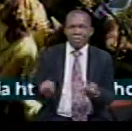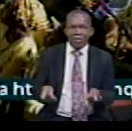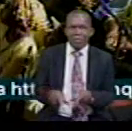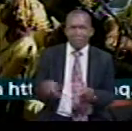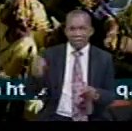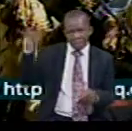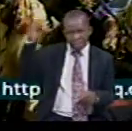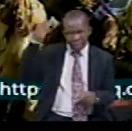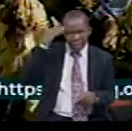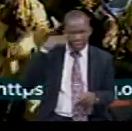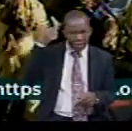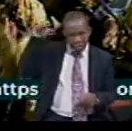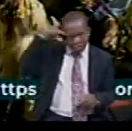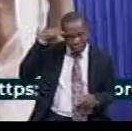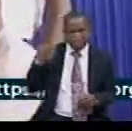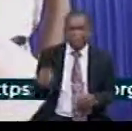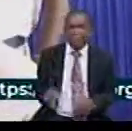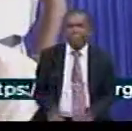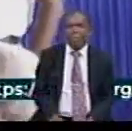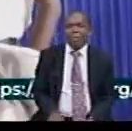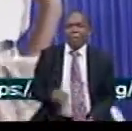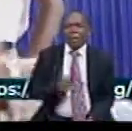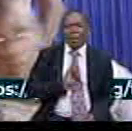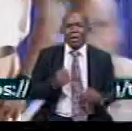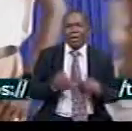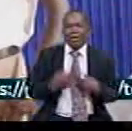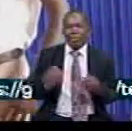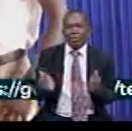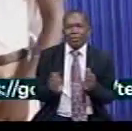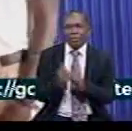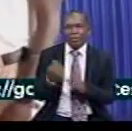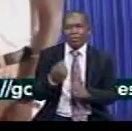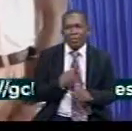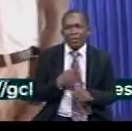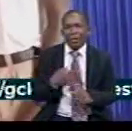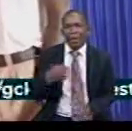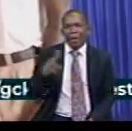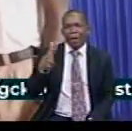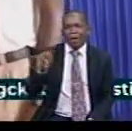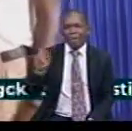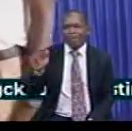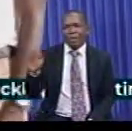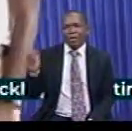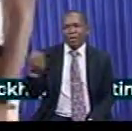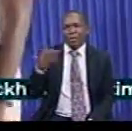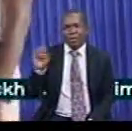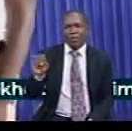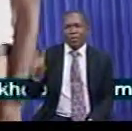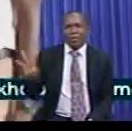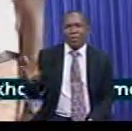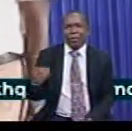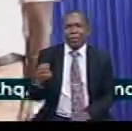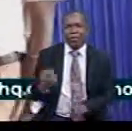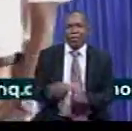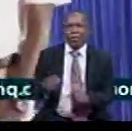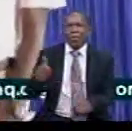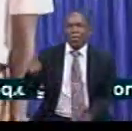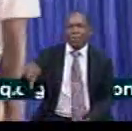I have with me here Matthew Impela from Pasa. Please give your testimony.